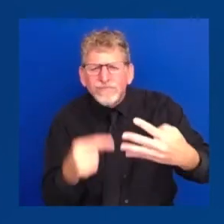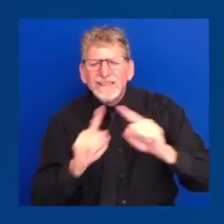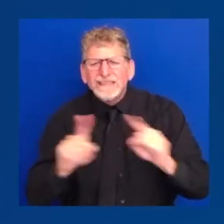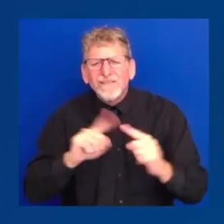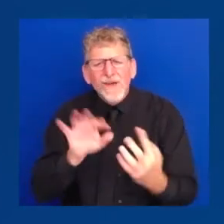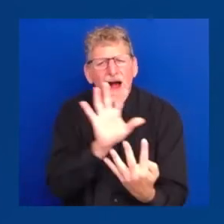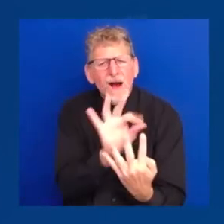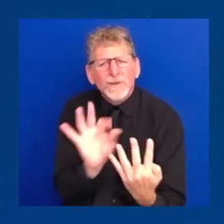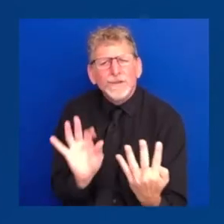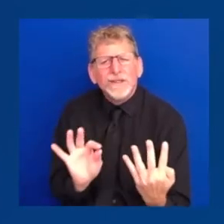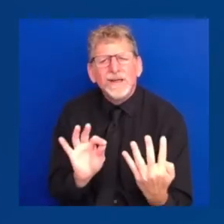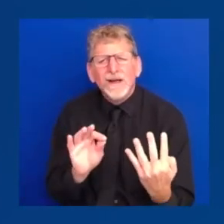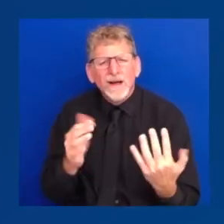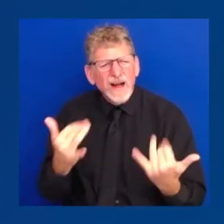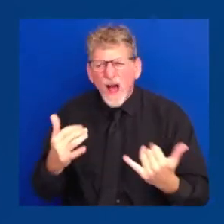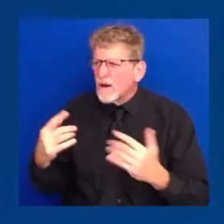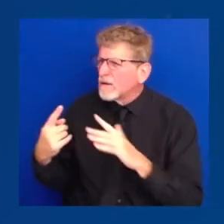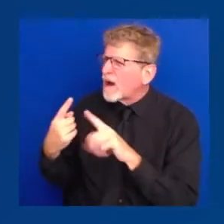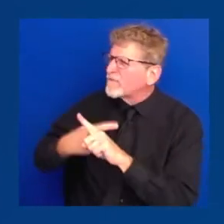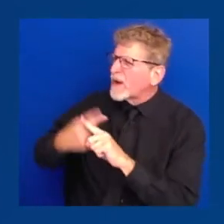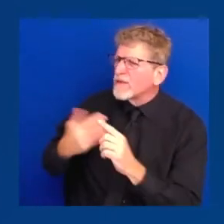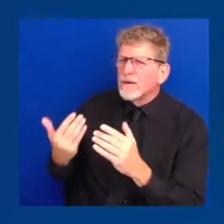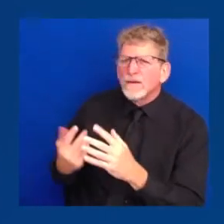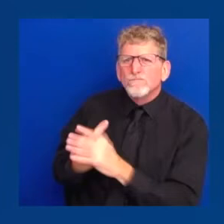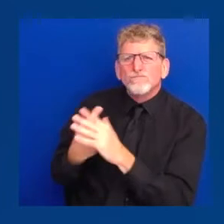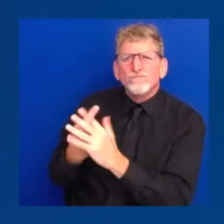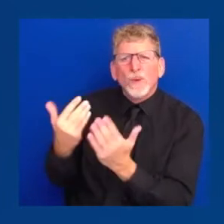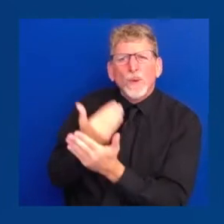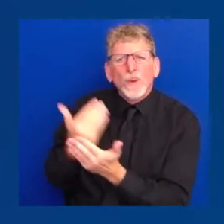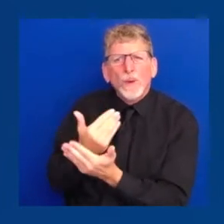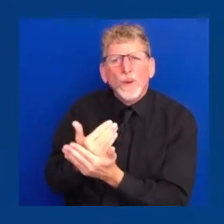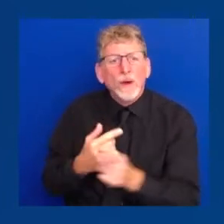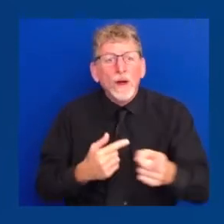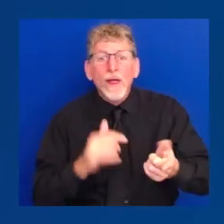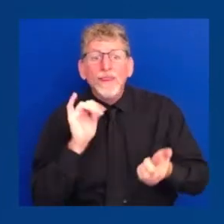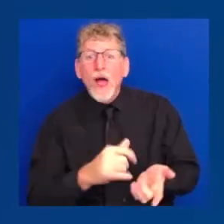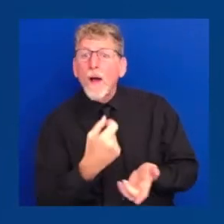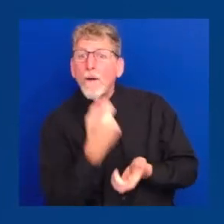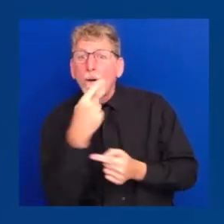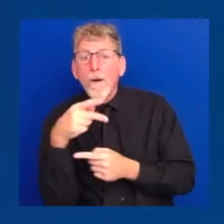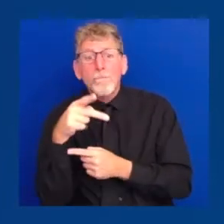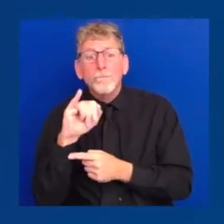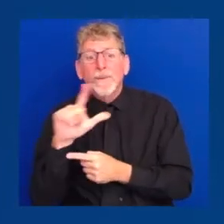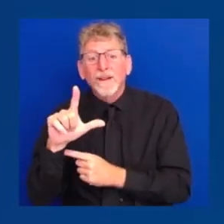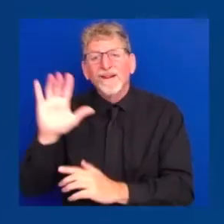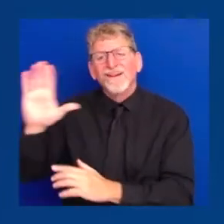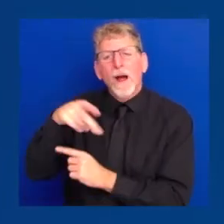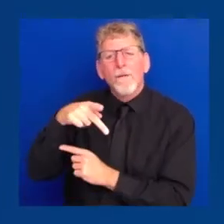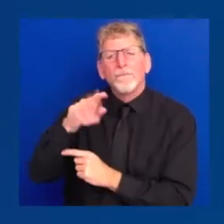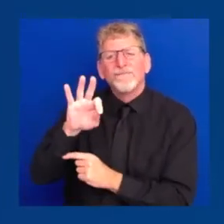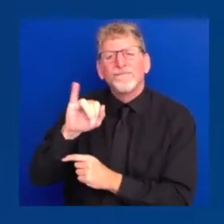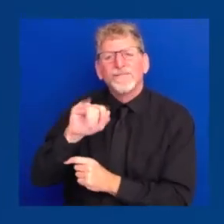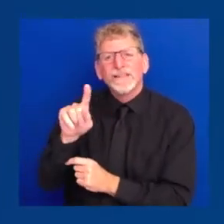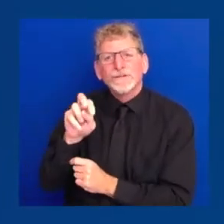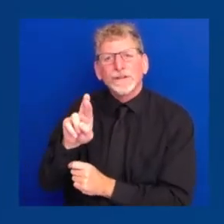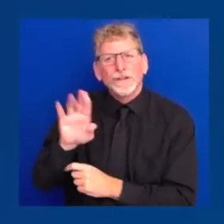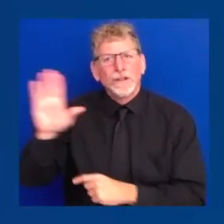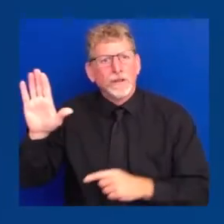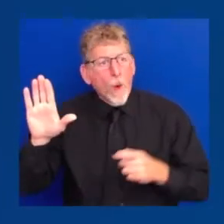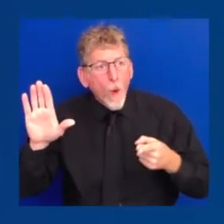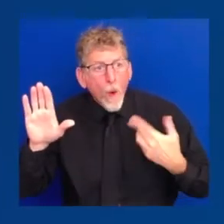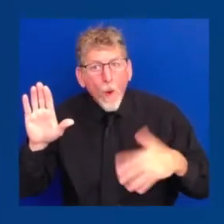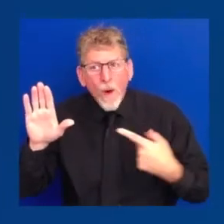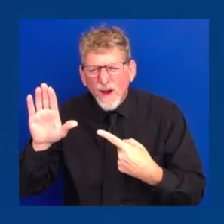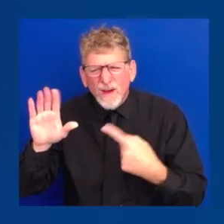Pfizer's pill is a game changer, 90% effective at keeping people out of the hospital. We collaborated with Pfizer